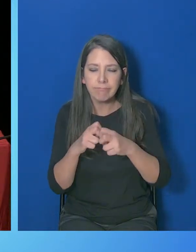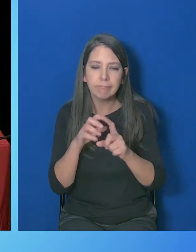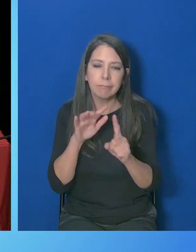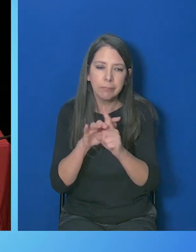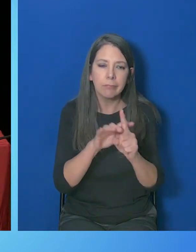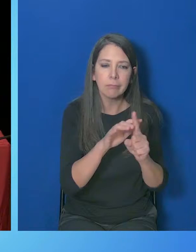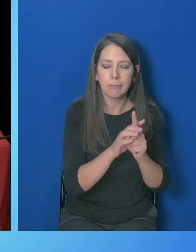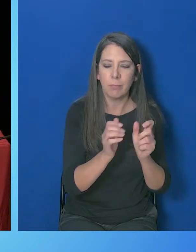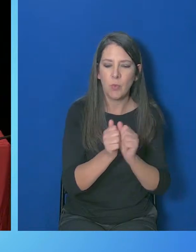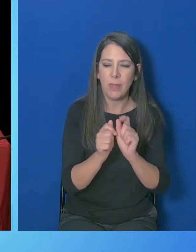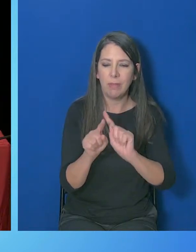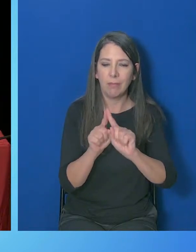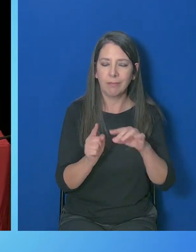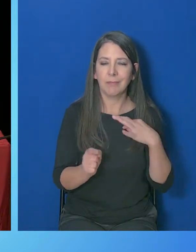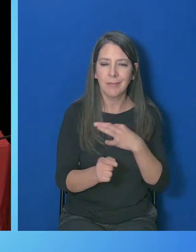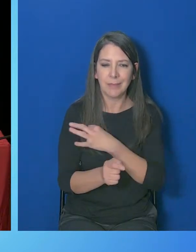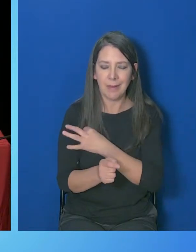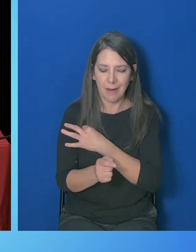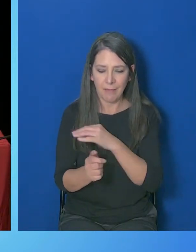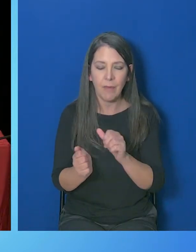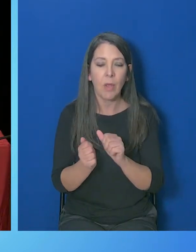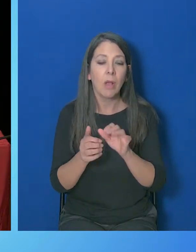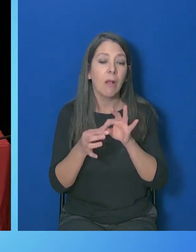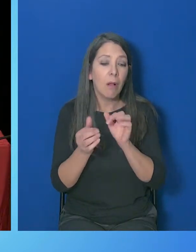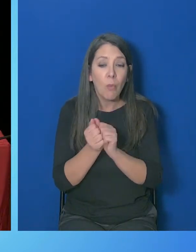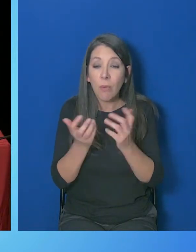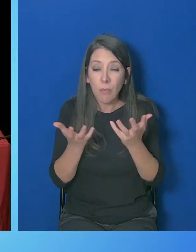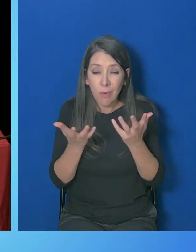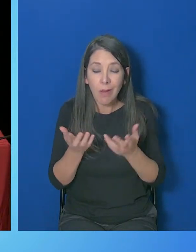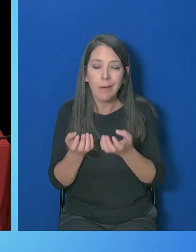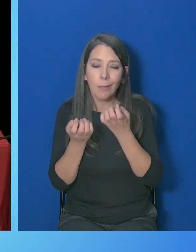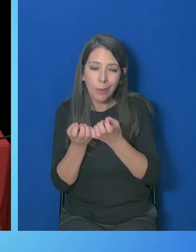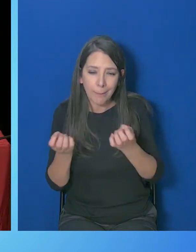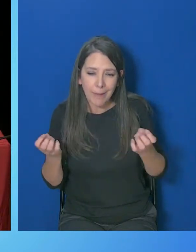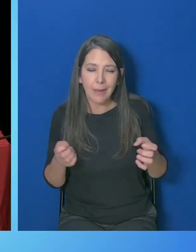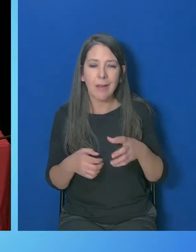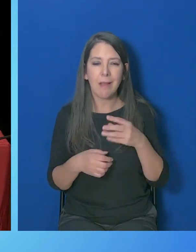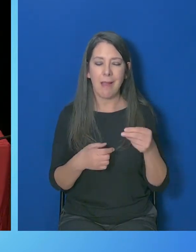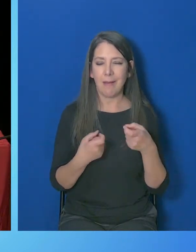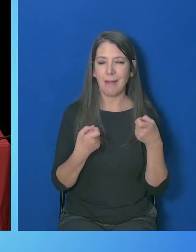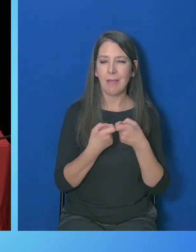with their various of setting up equipment and electronic.